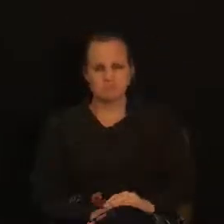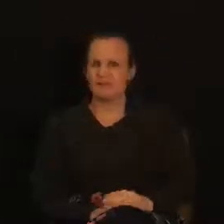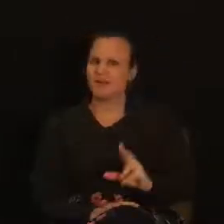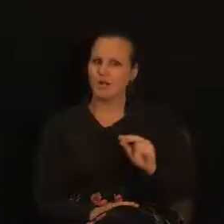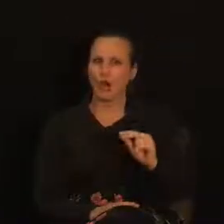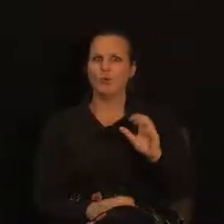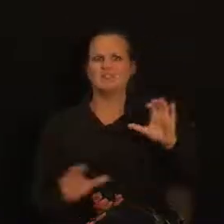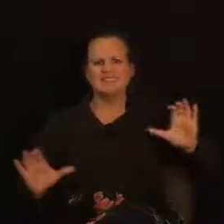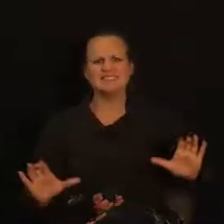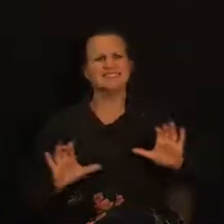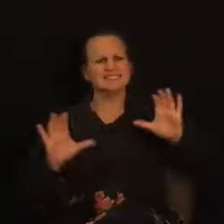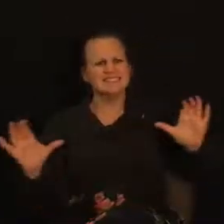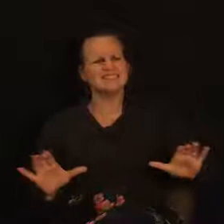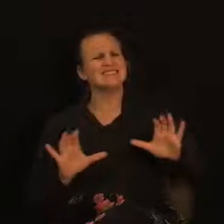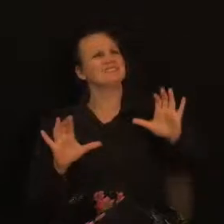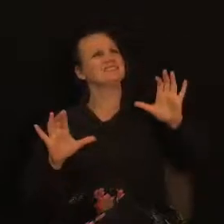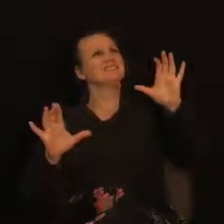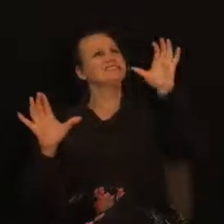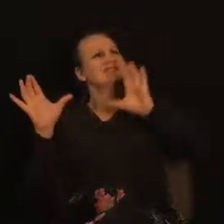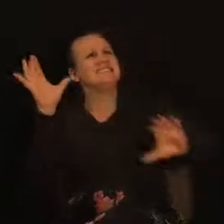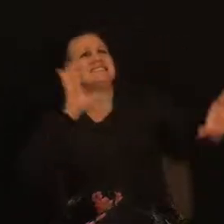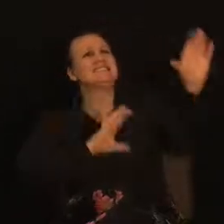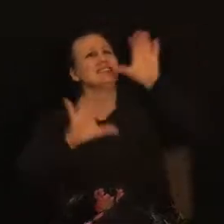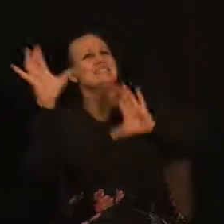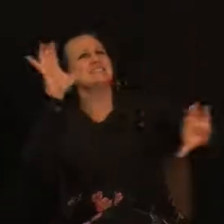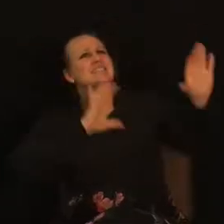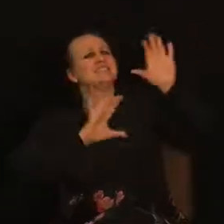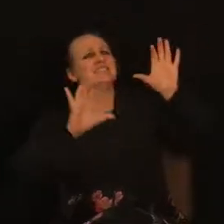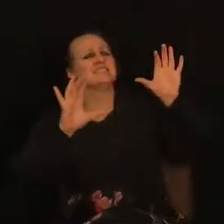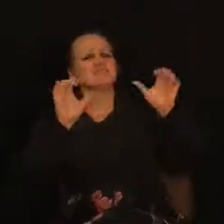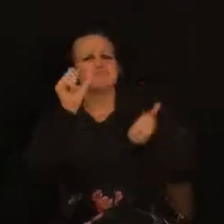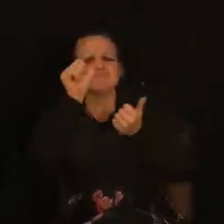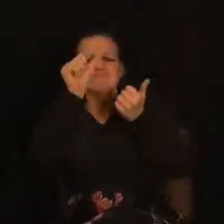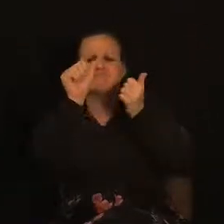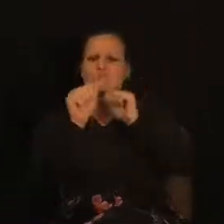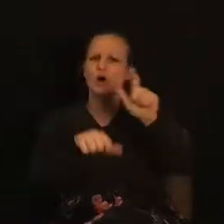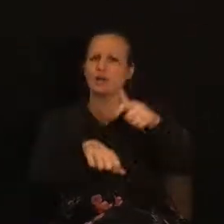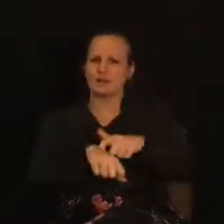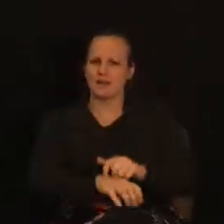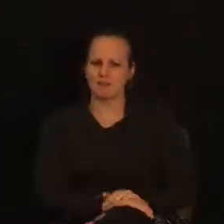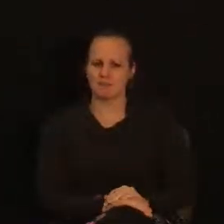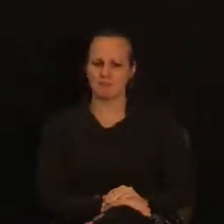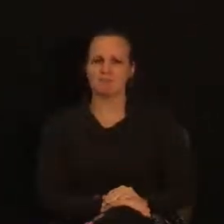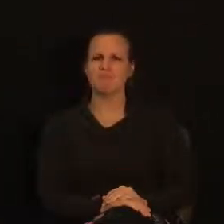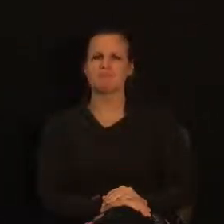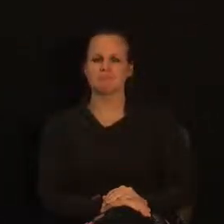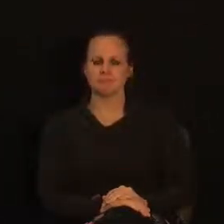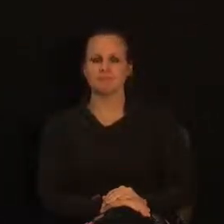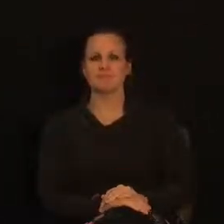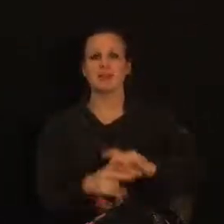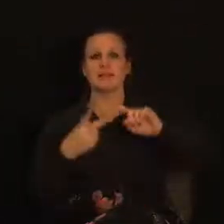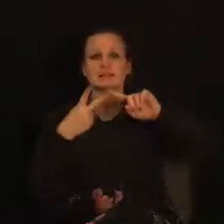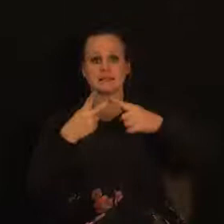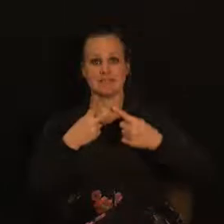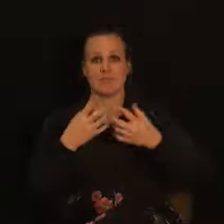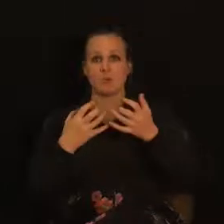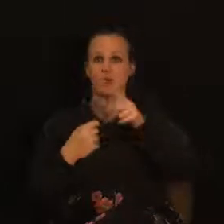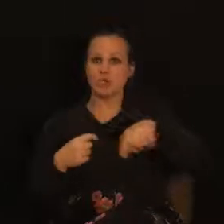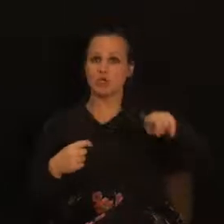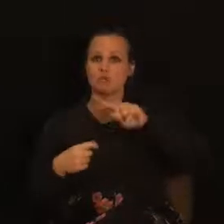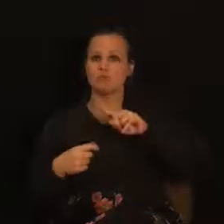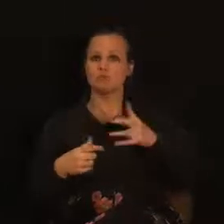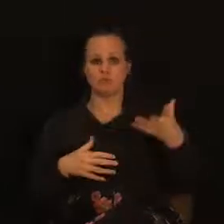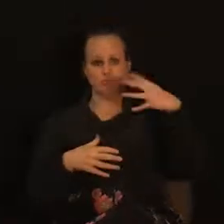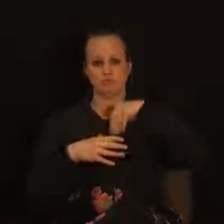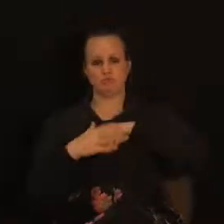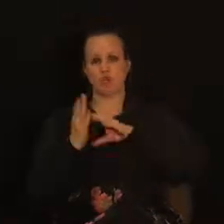pursuit of our heart. The second thing I want you to walk away with today is that the process of seeking the Lord is